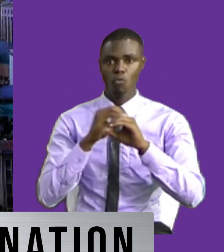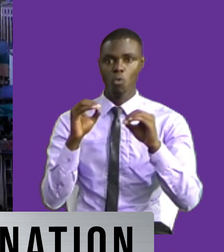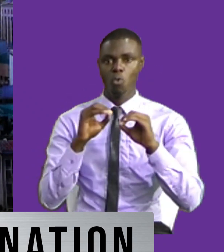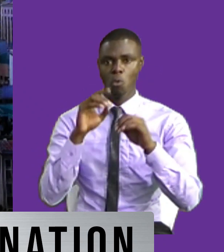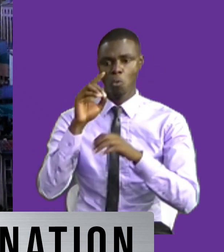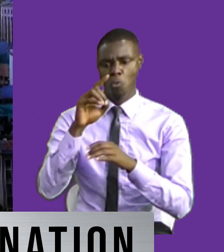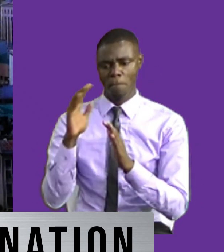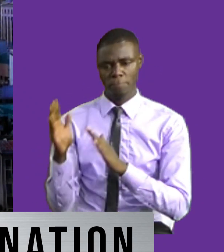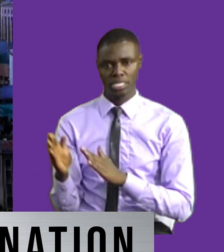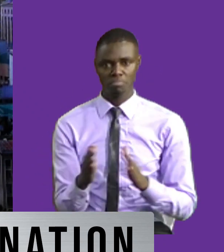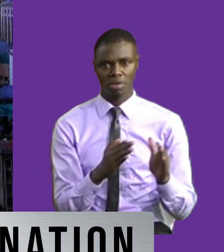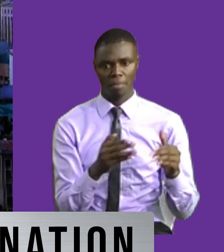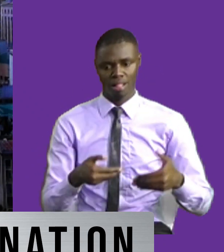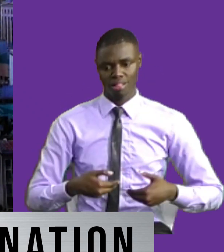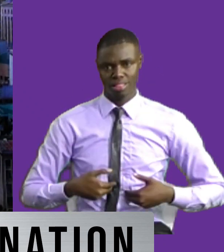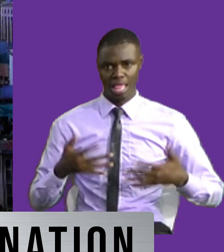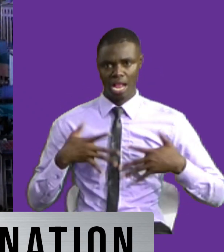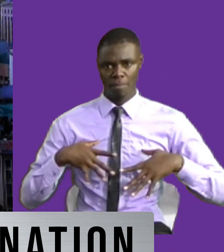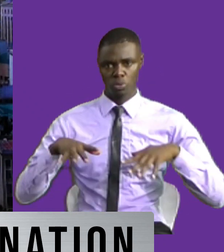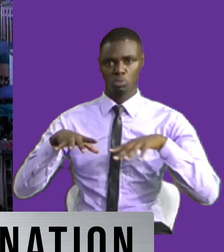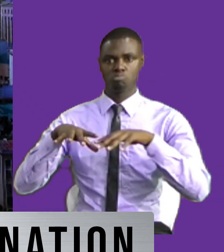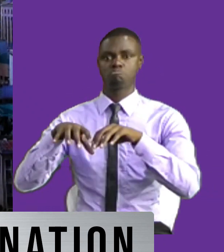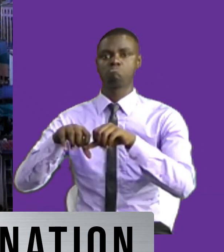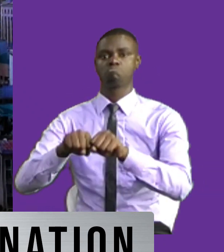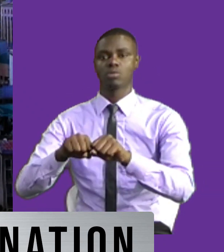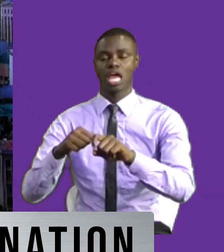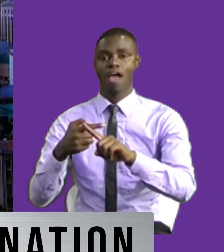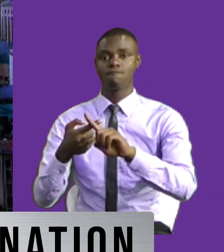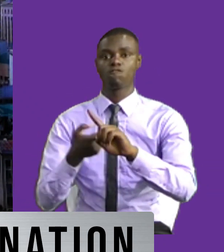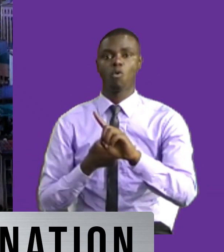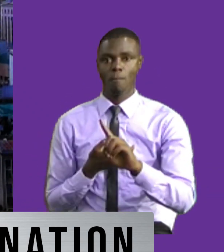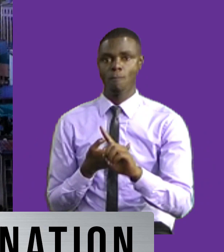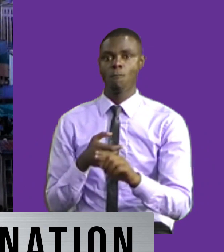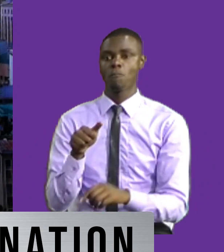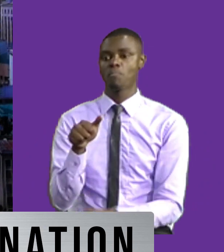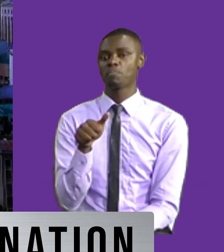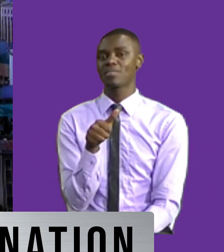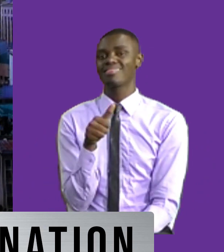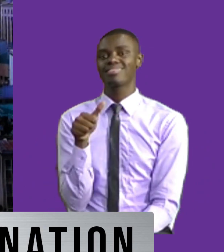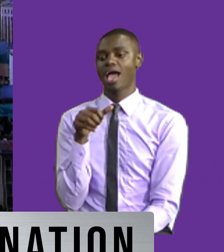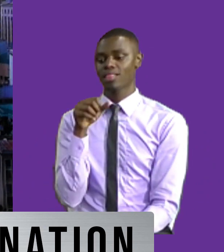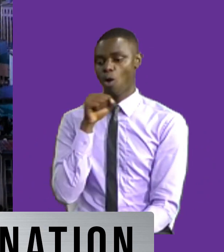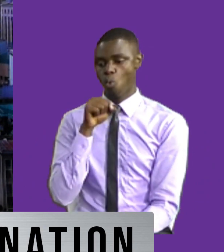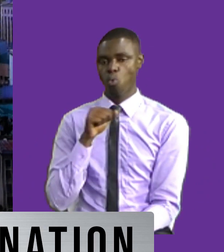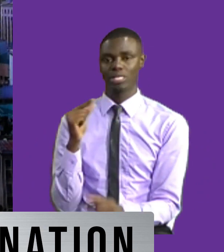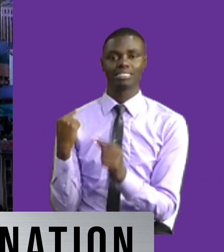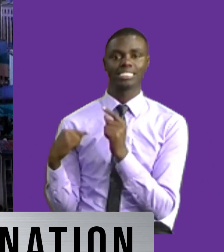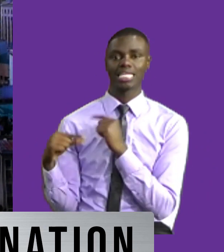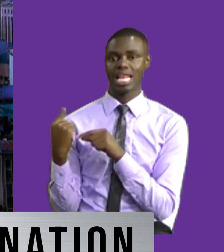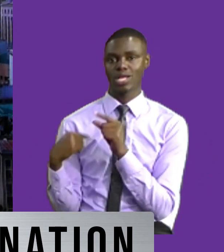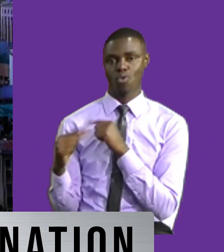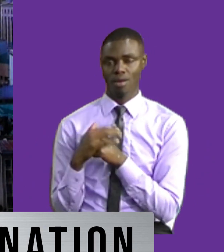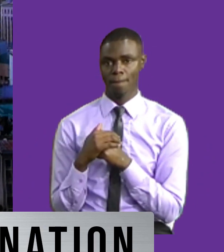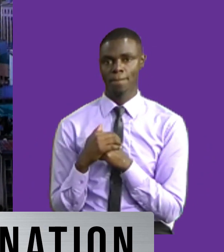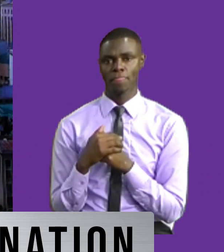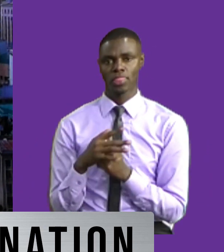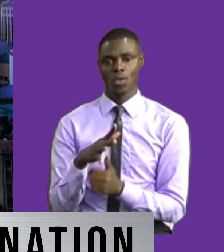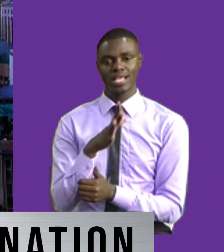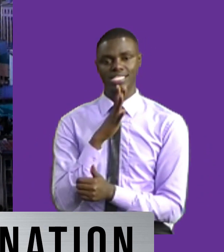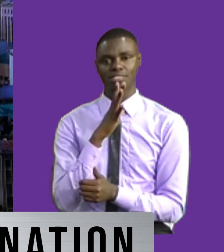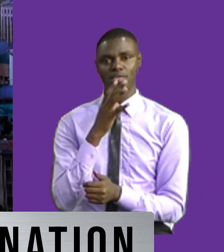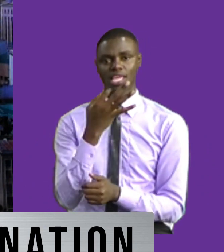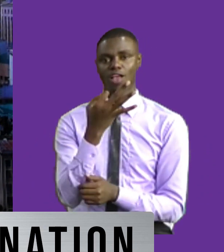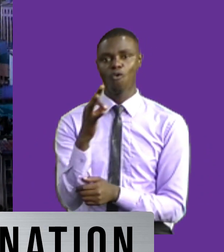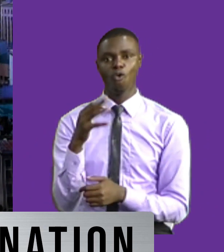to prepare these young people to take over from the other old generation. And speaking of